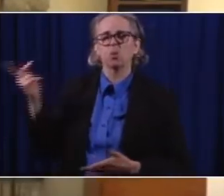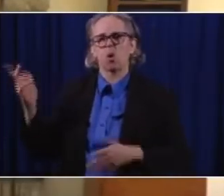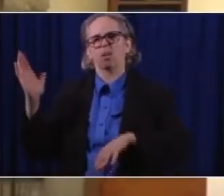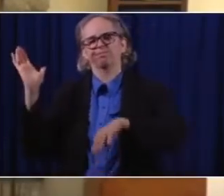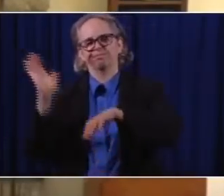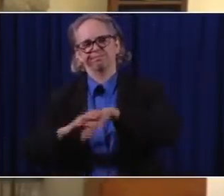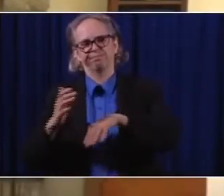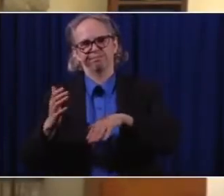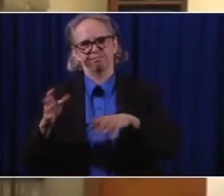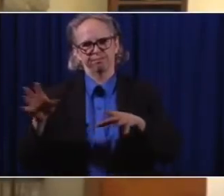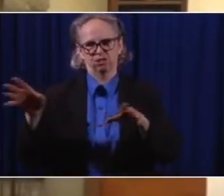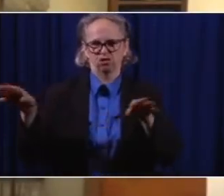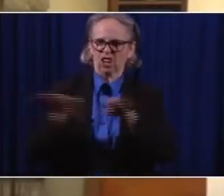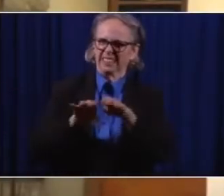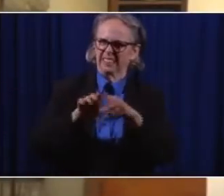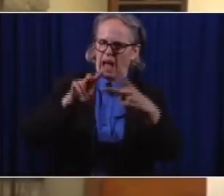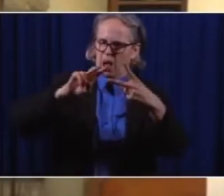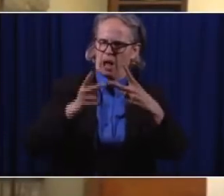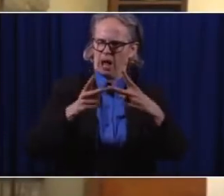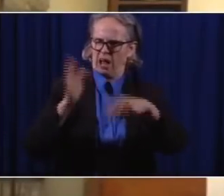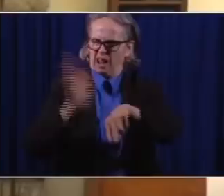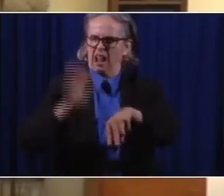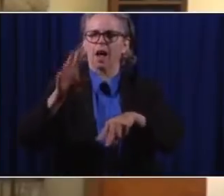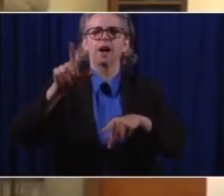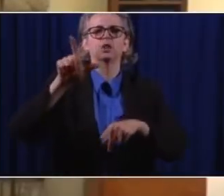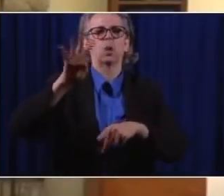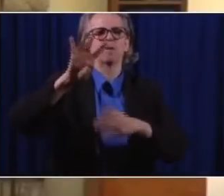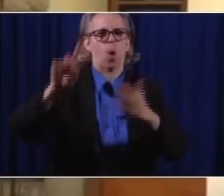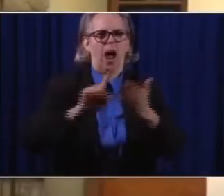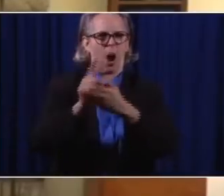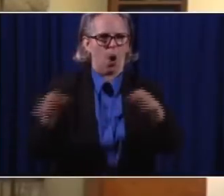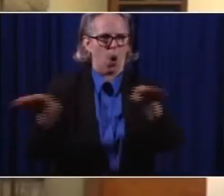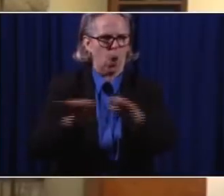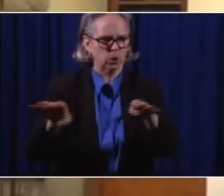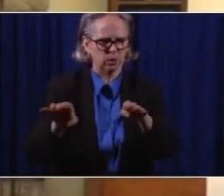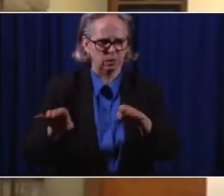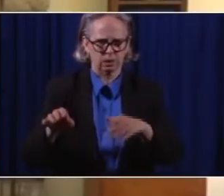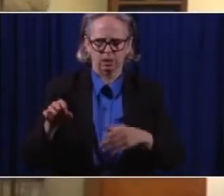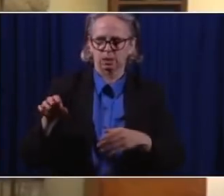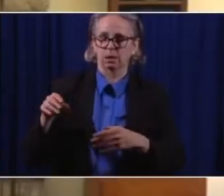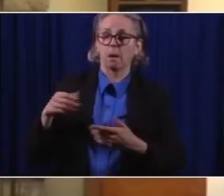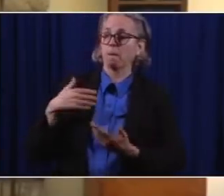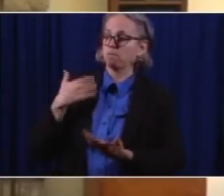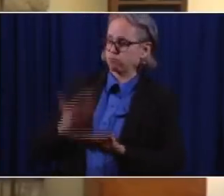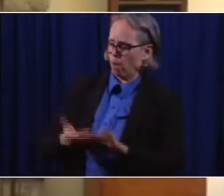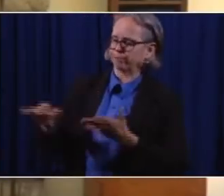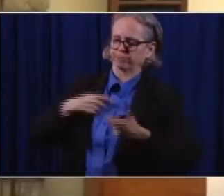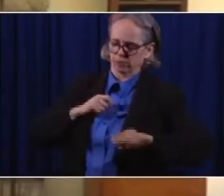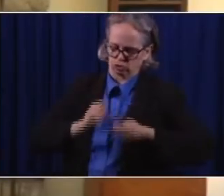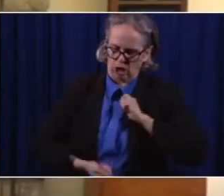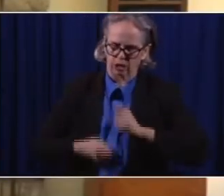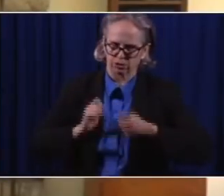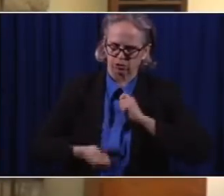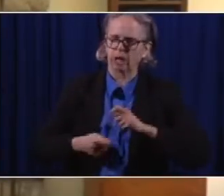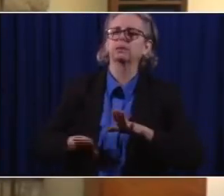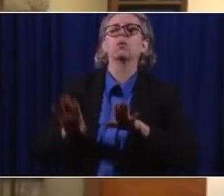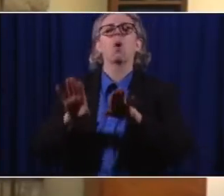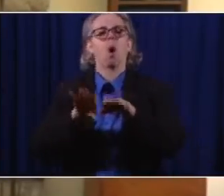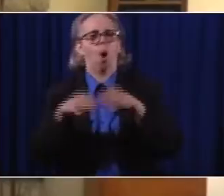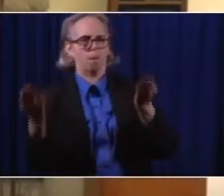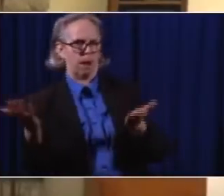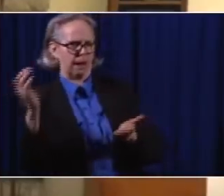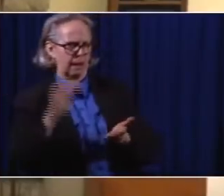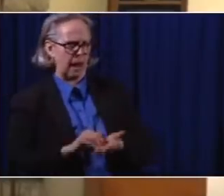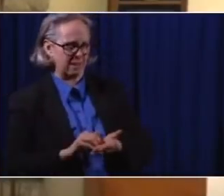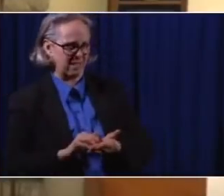mean it always has to be that, but until that store can comply and there's a safe environment. Public has a right to have a safe